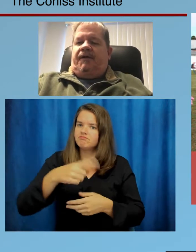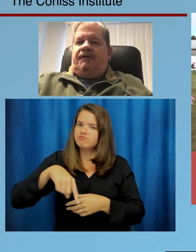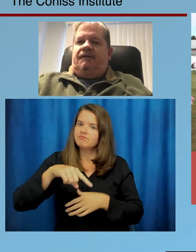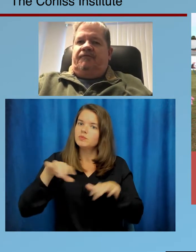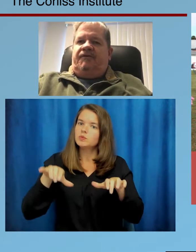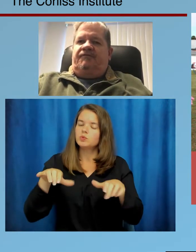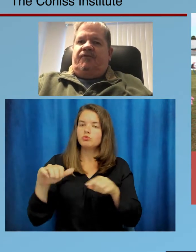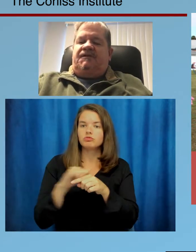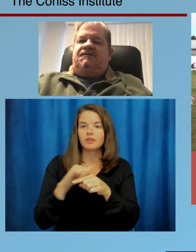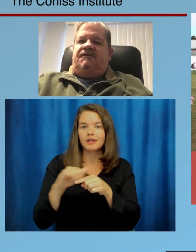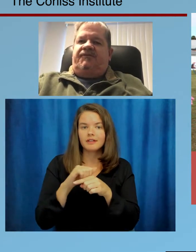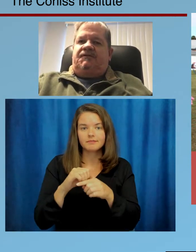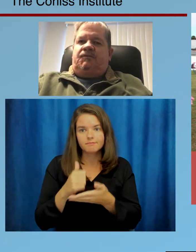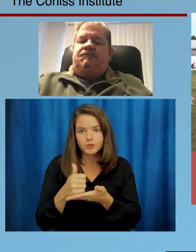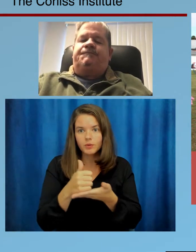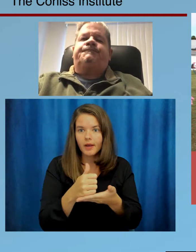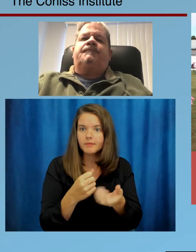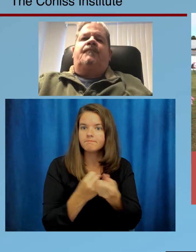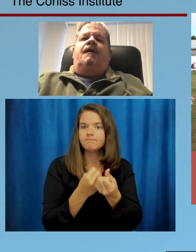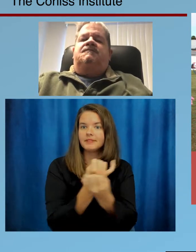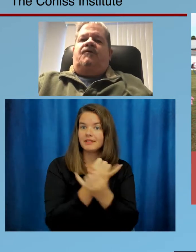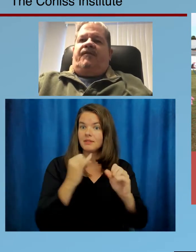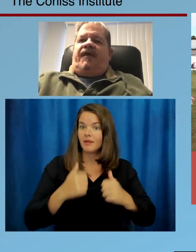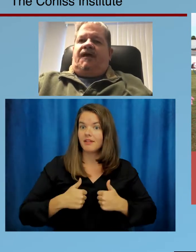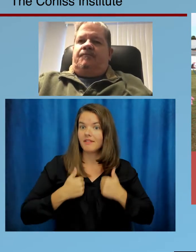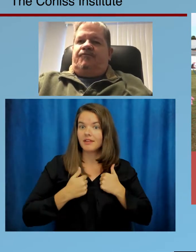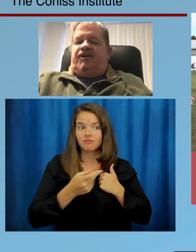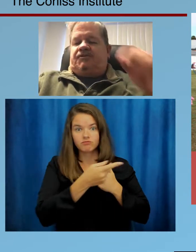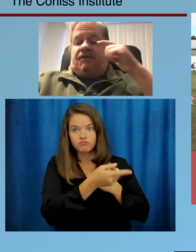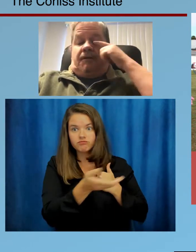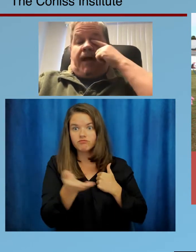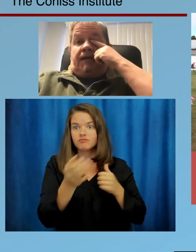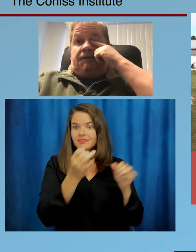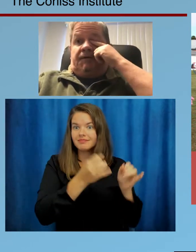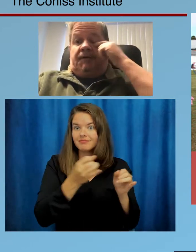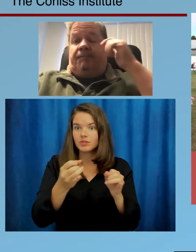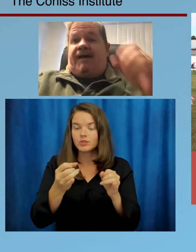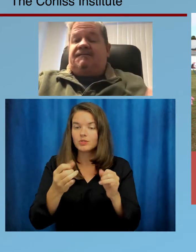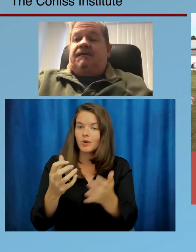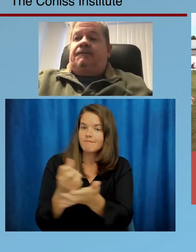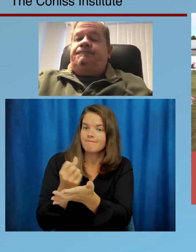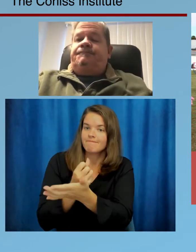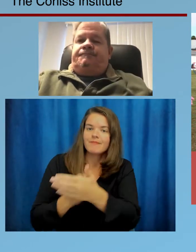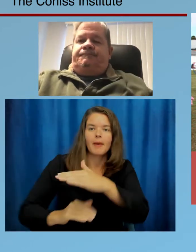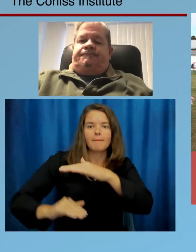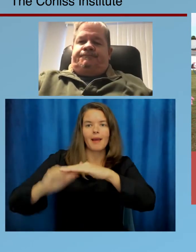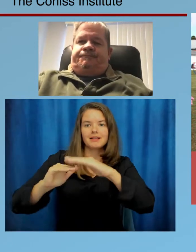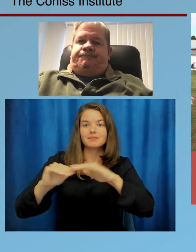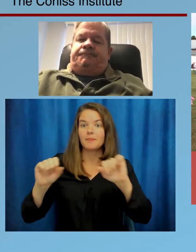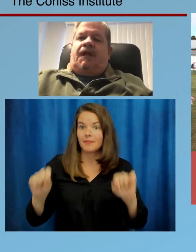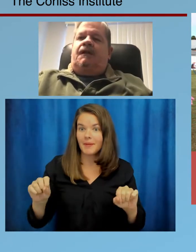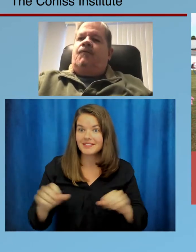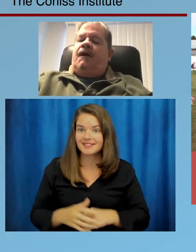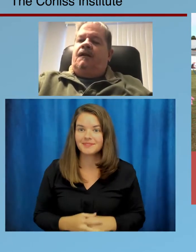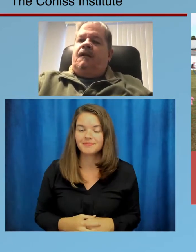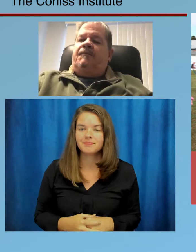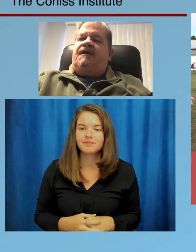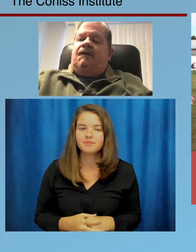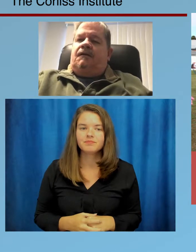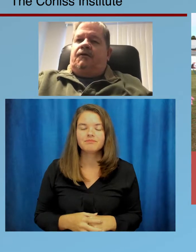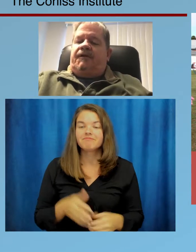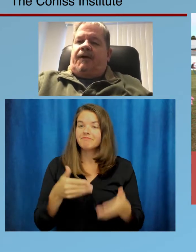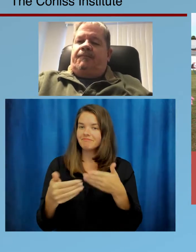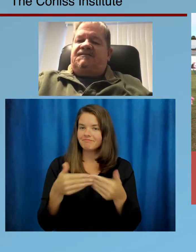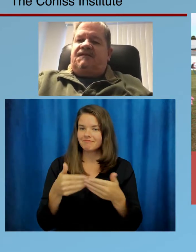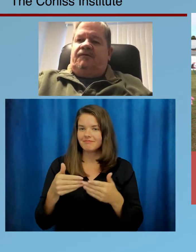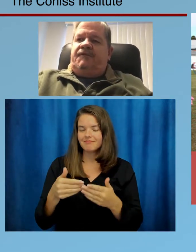with independent living for these individuals so that they can reach their maximum capacity. Anyway, let me tell